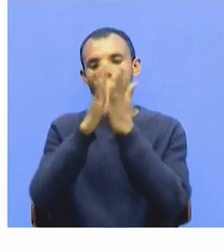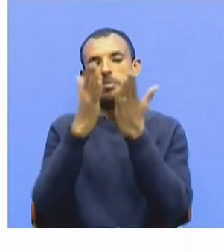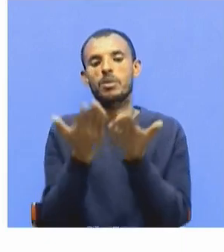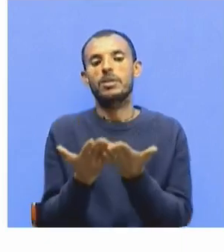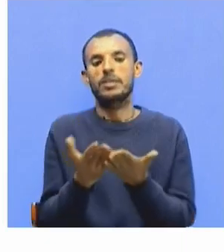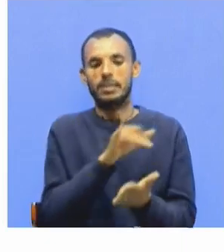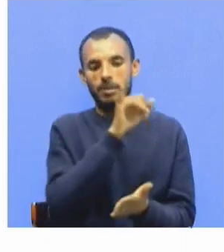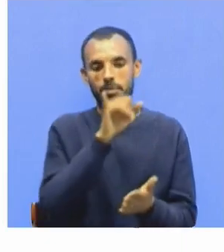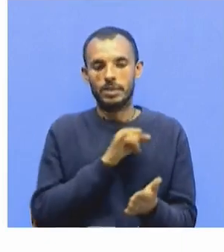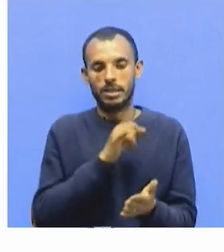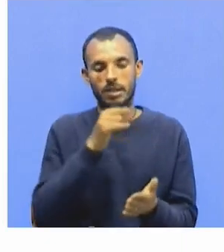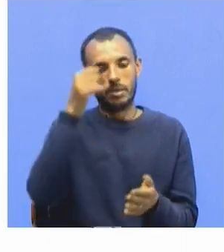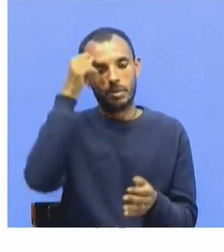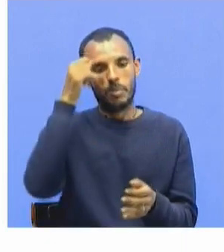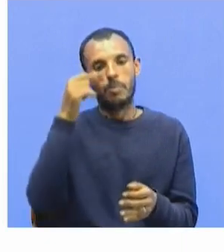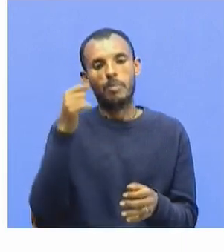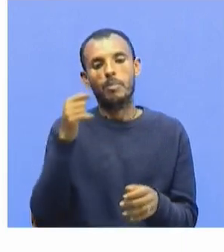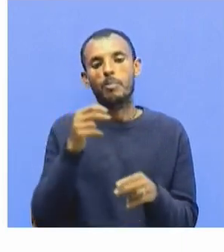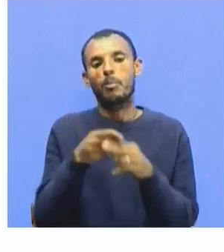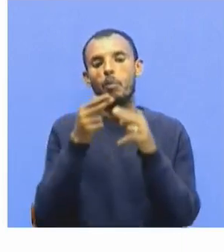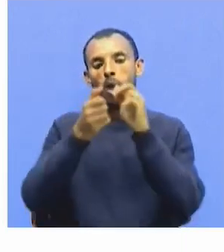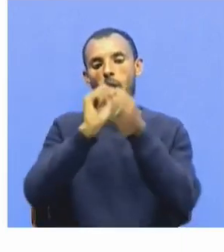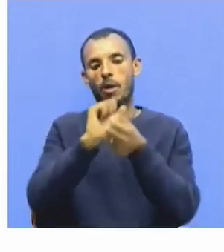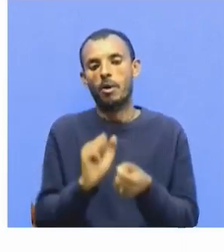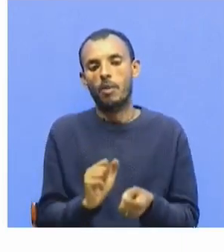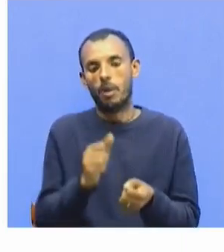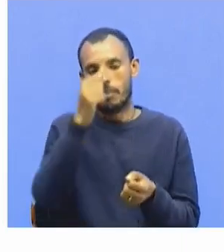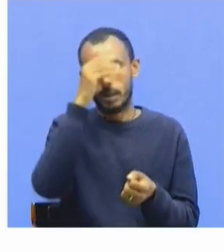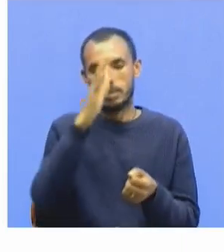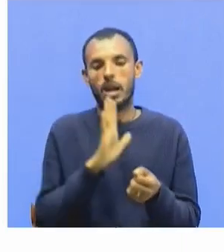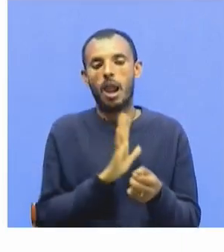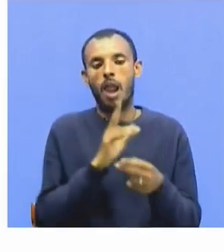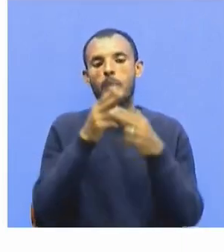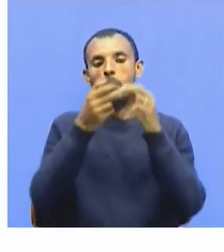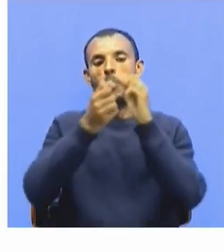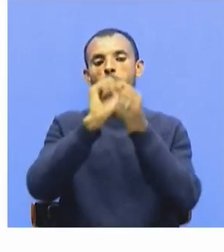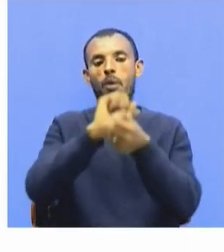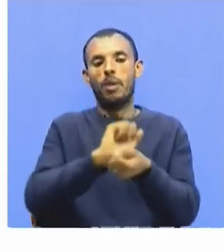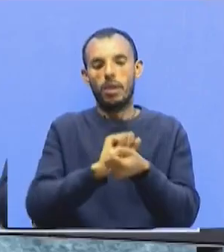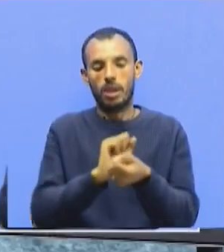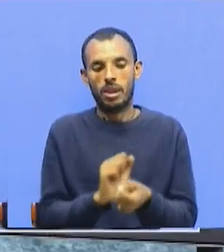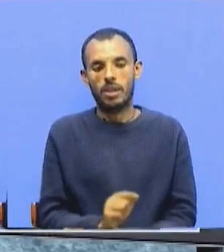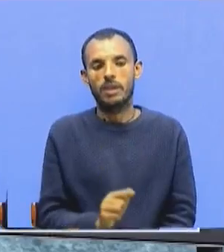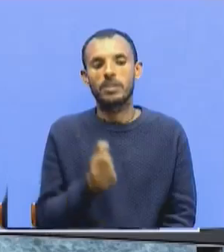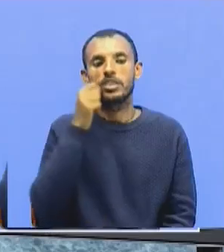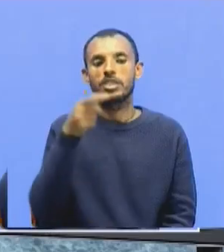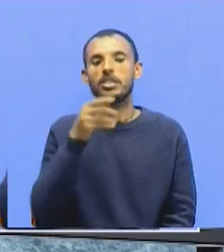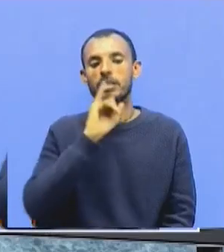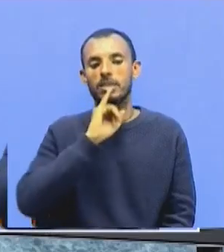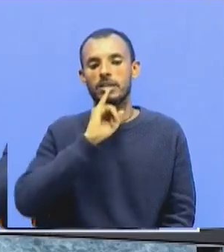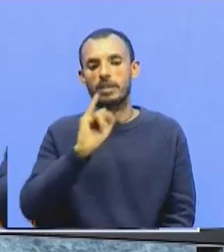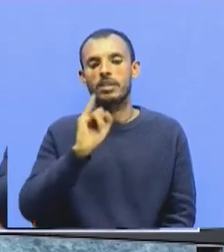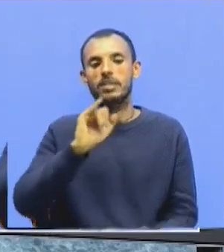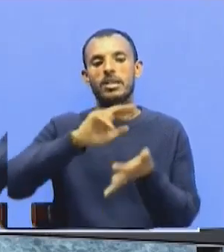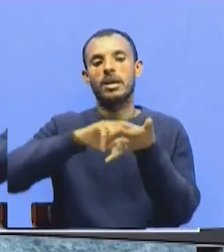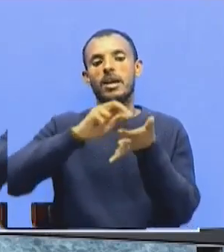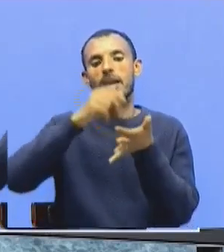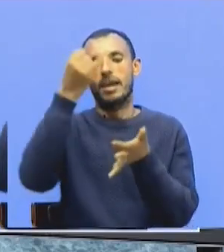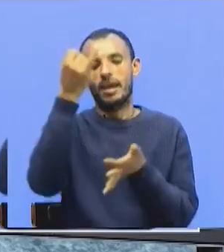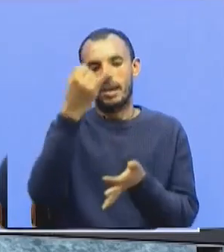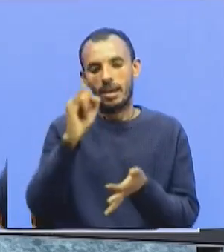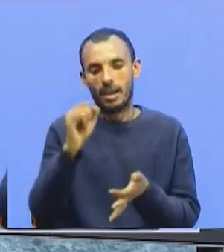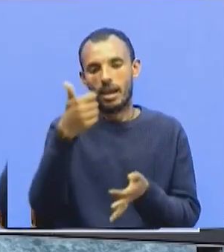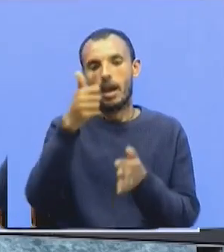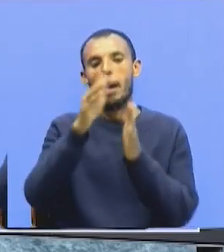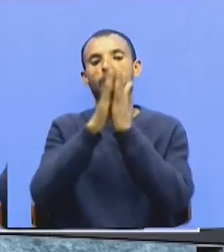pronoun or personal pronoun. Here is she. She is reading a book.